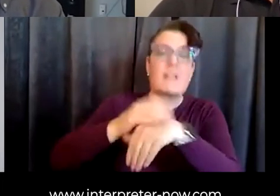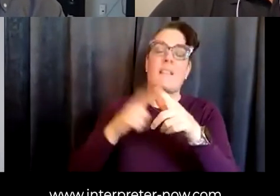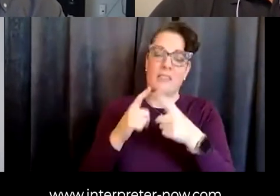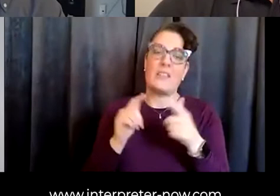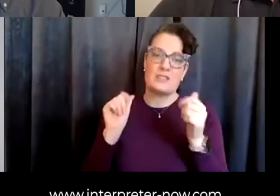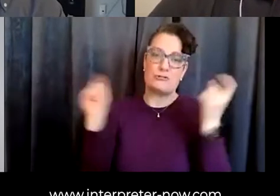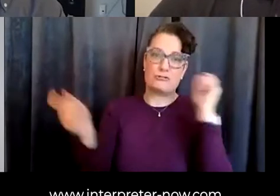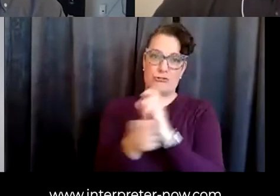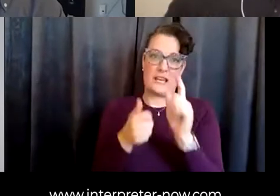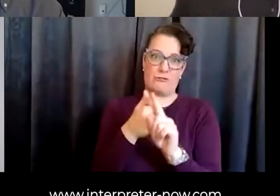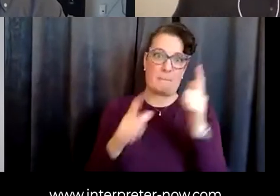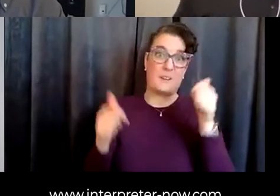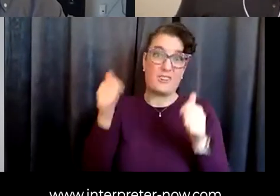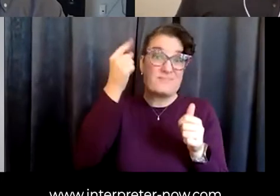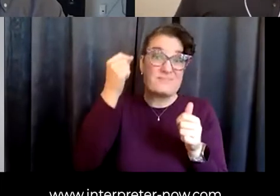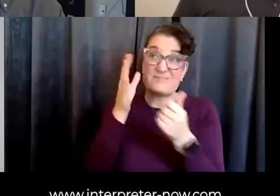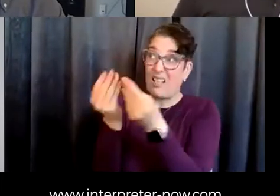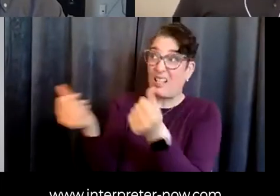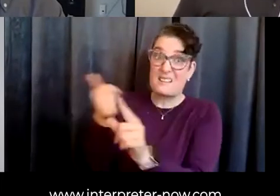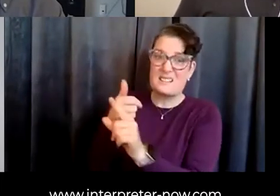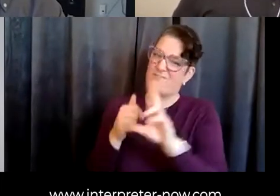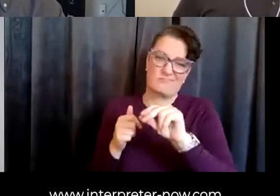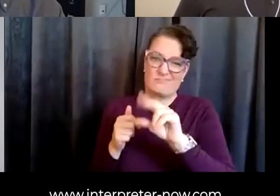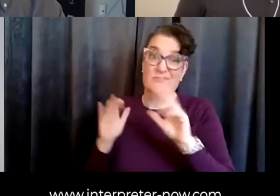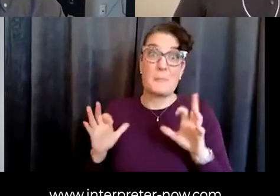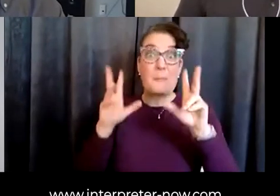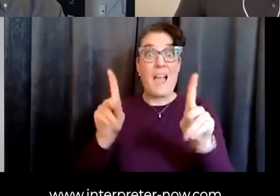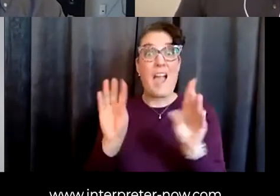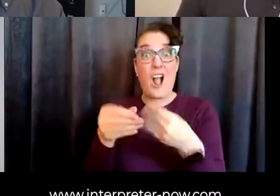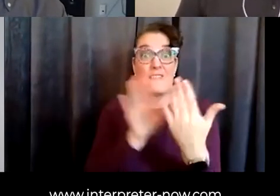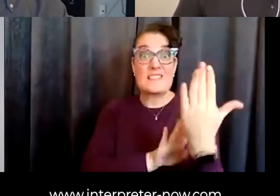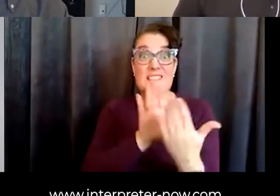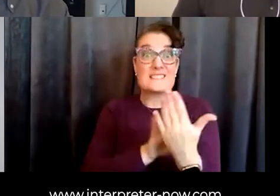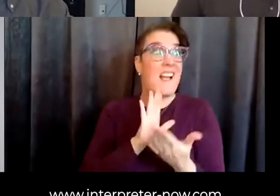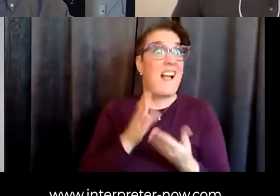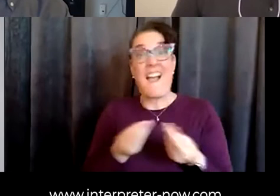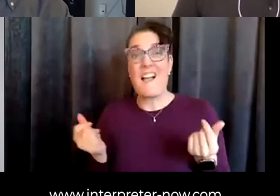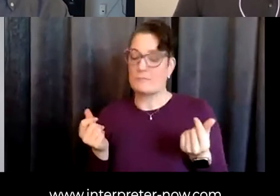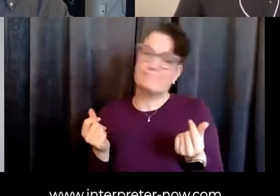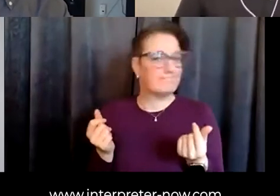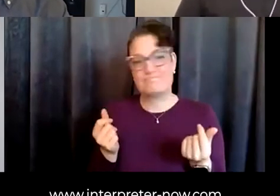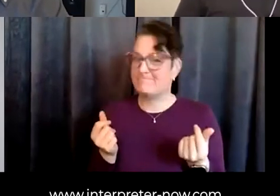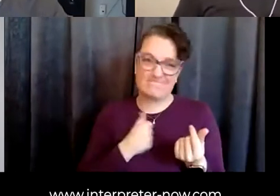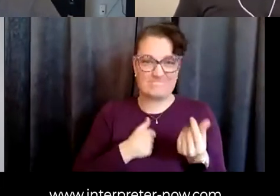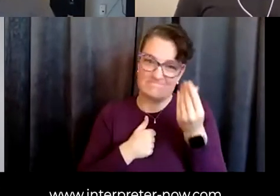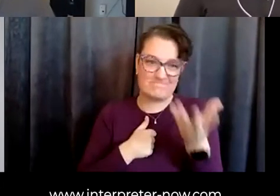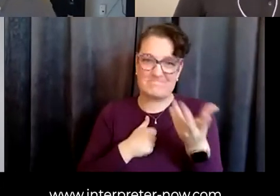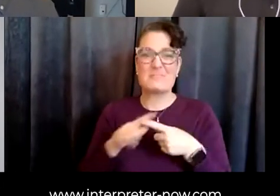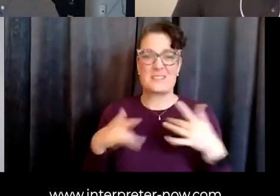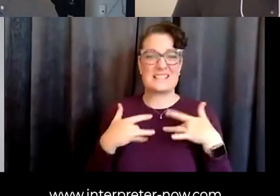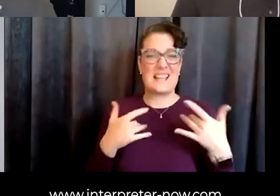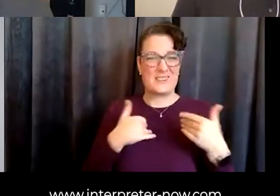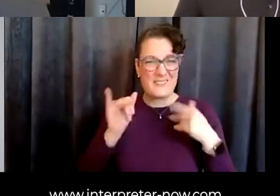make, because it won't go away on its own. Going back to the office won't do it. Sorry to tell you, but excited to have the combo, excited to